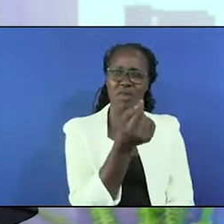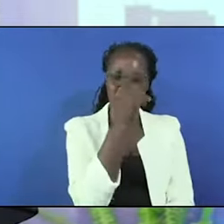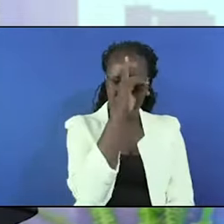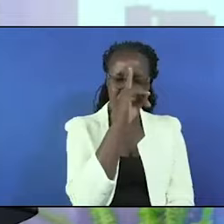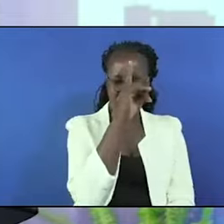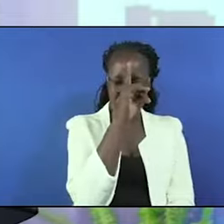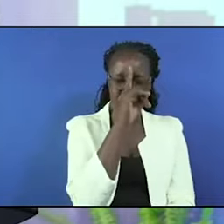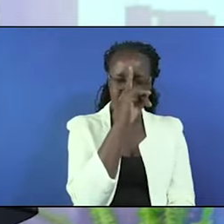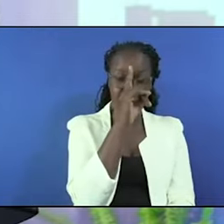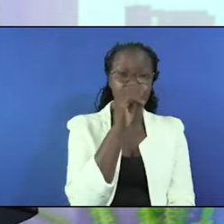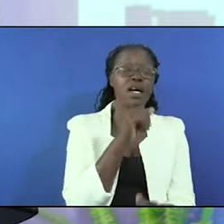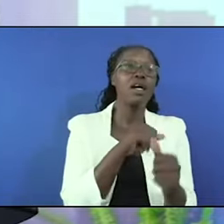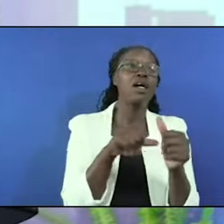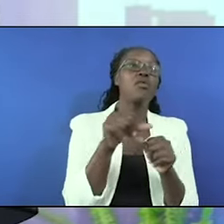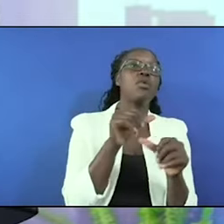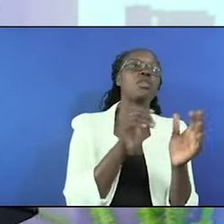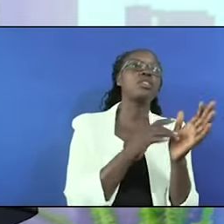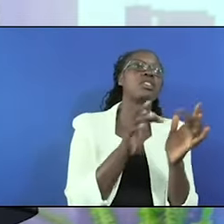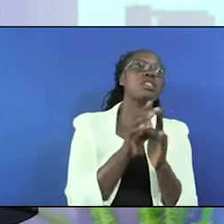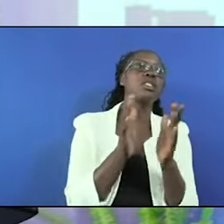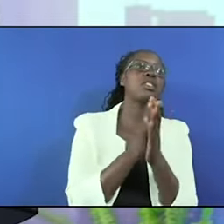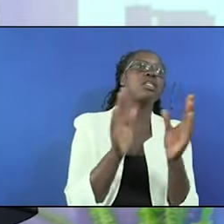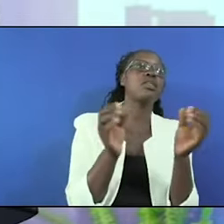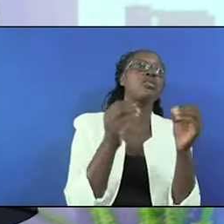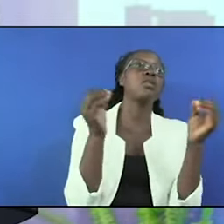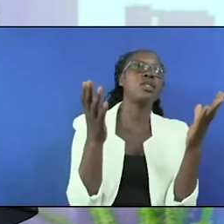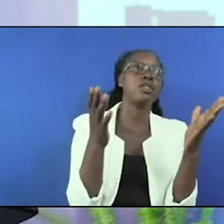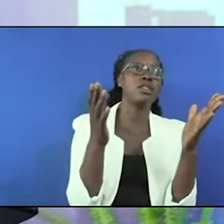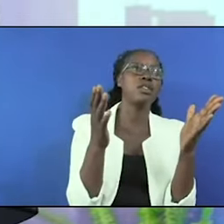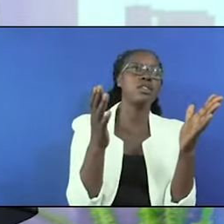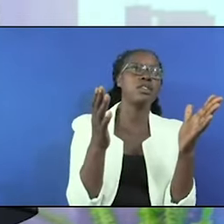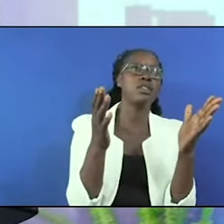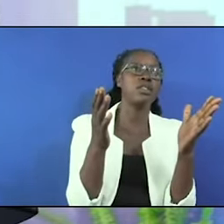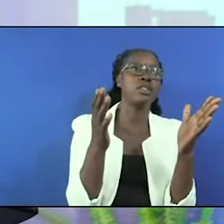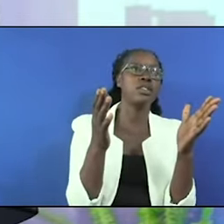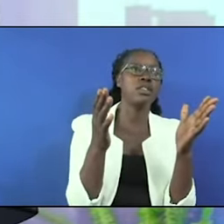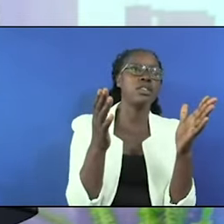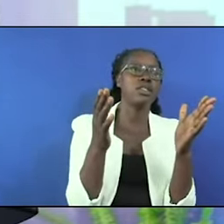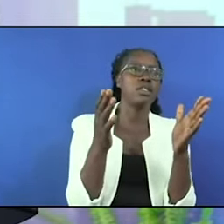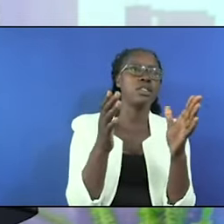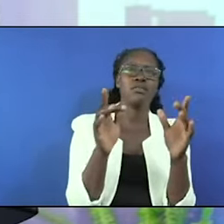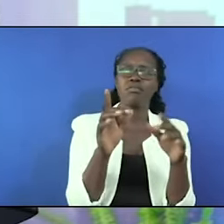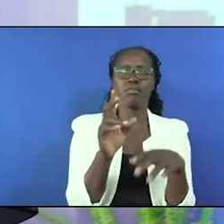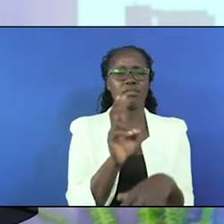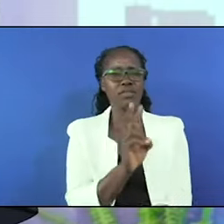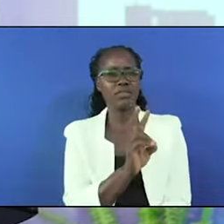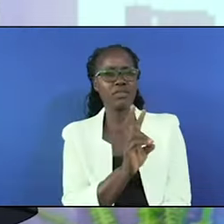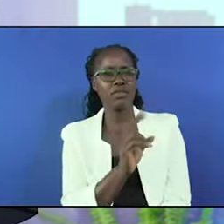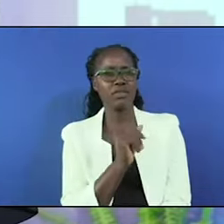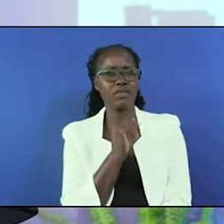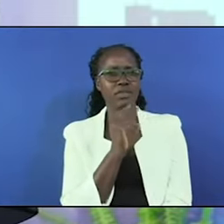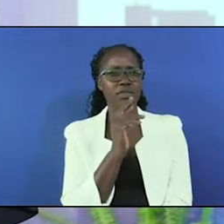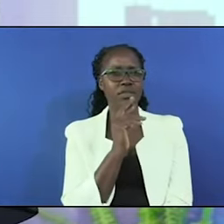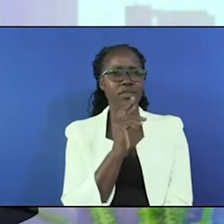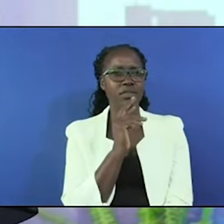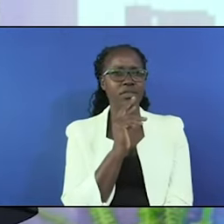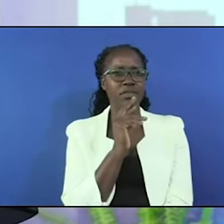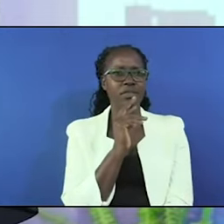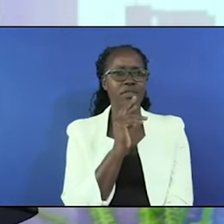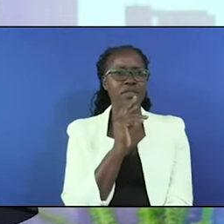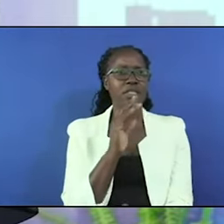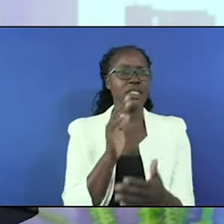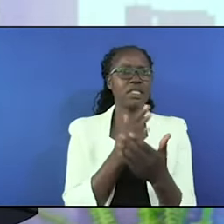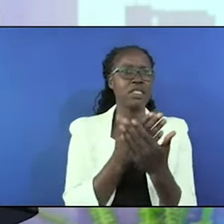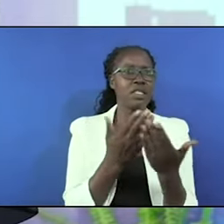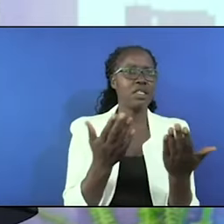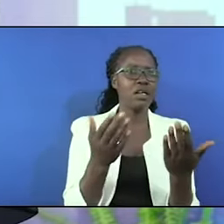serious about Jesus. Hallelujah. You see, look here. As I was driving up